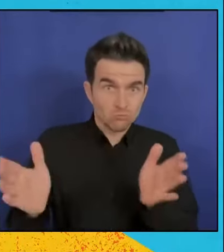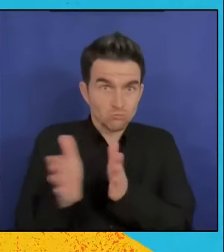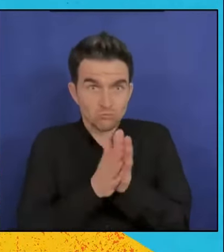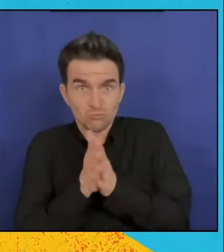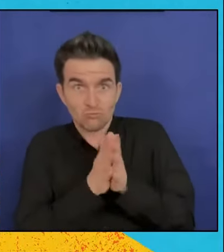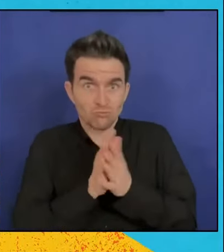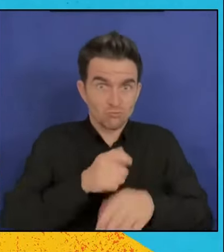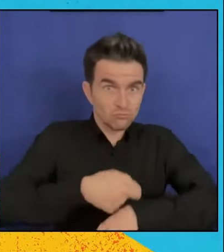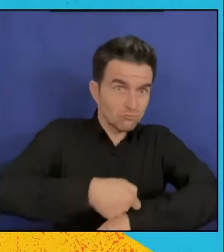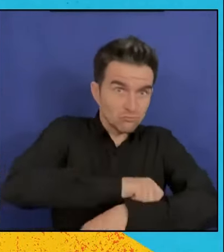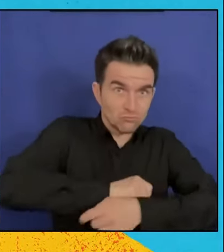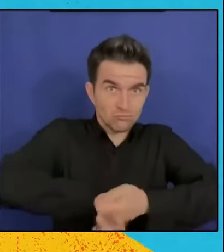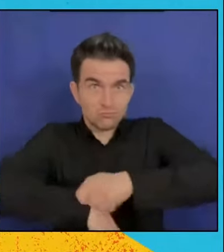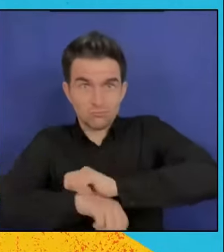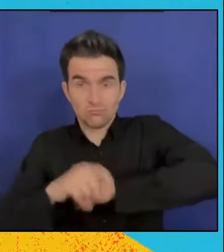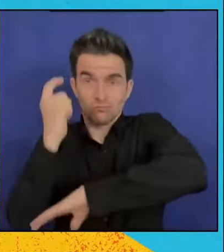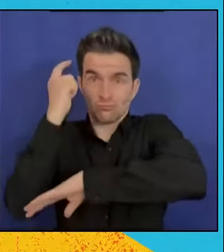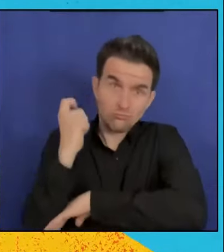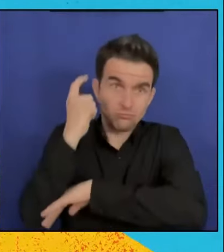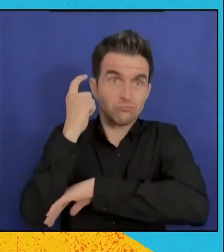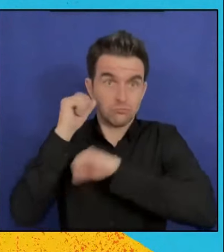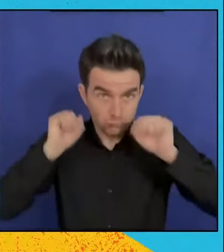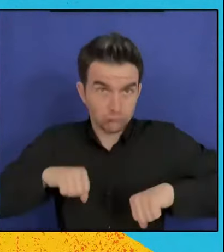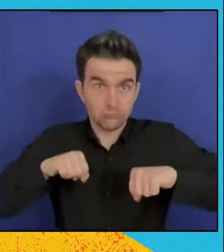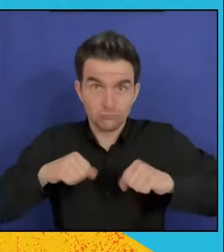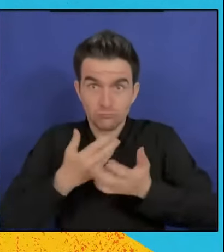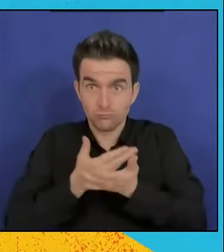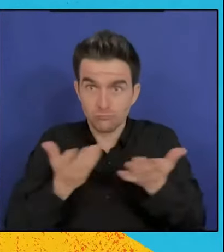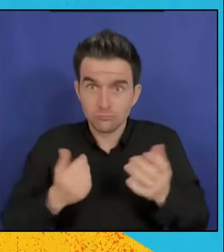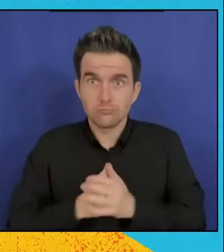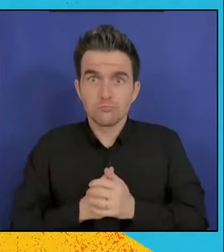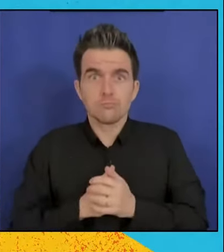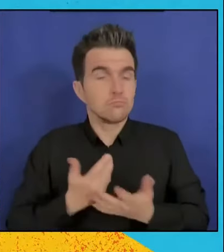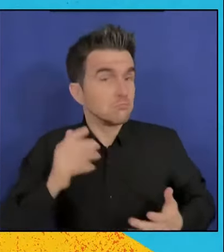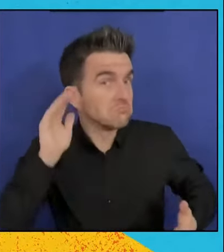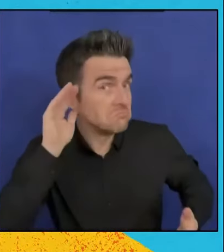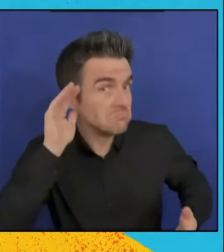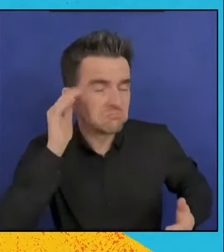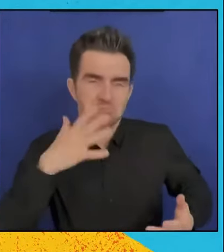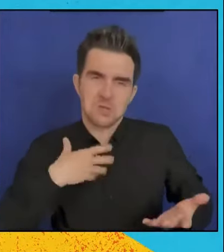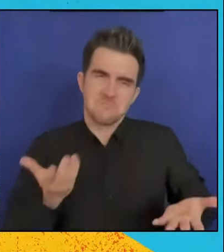find solutions that ensures the full implementation of the SDGs?" And you're going to say, "Yes, we